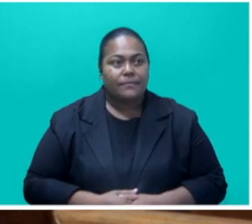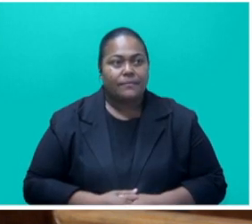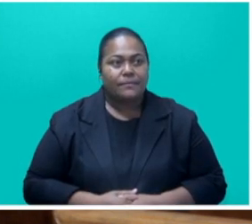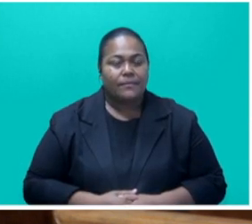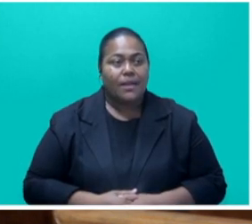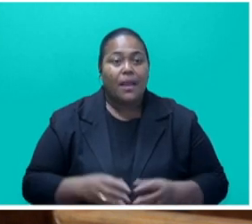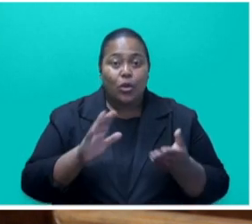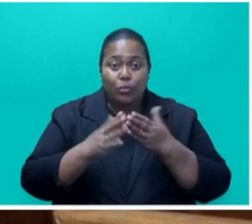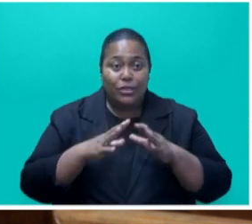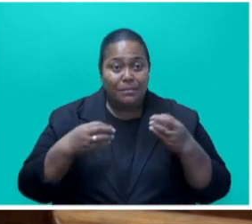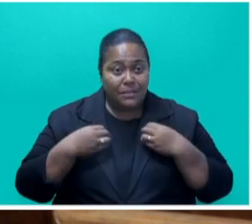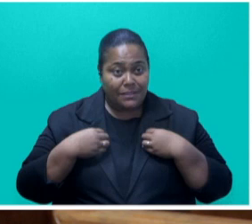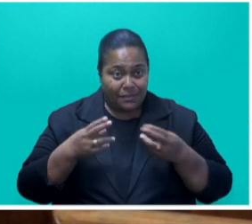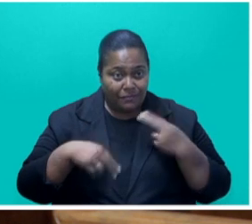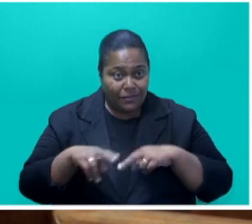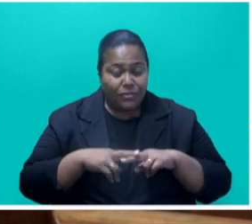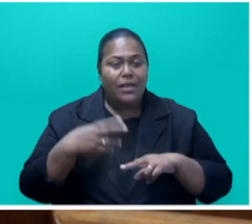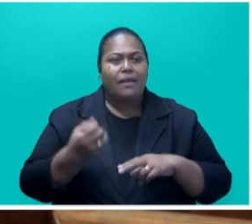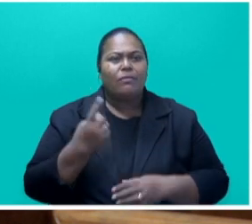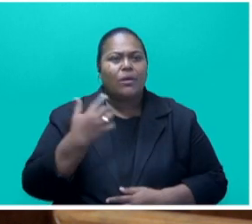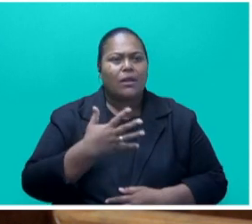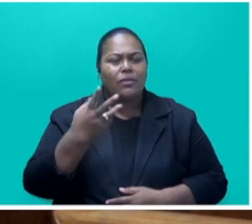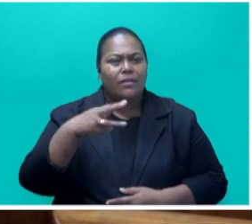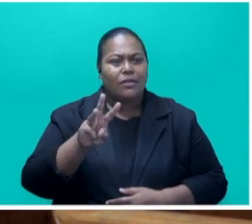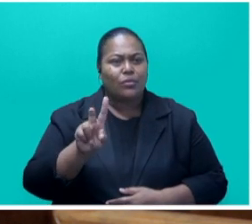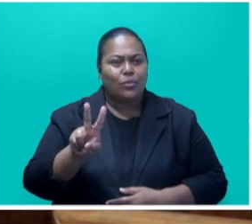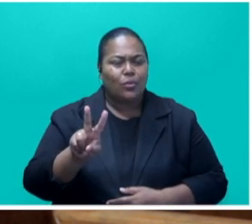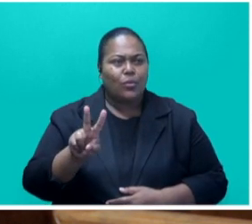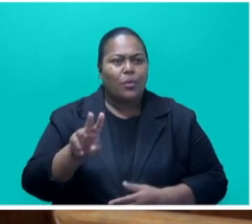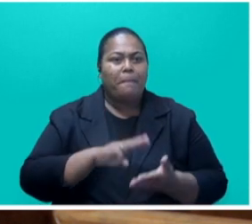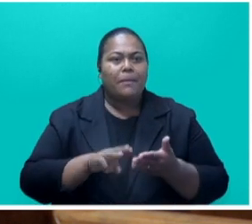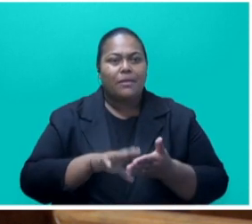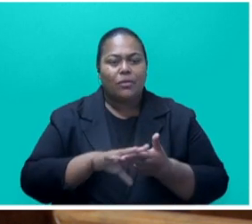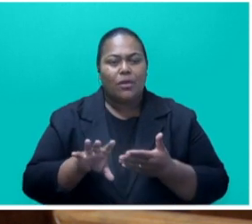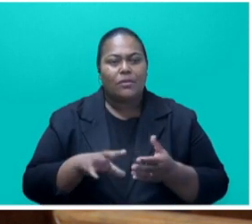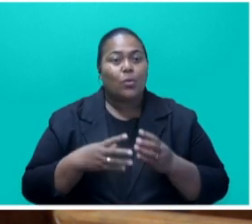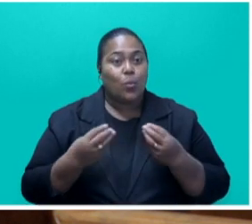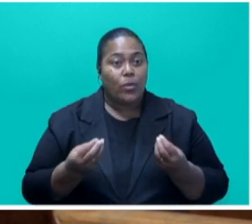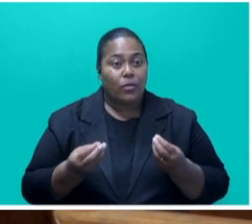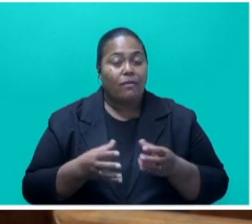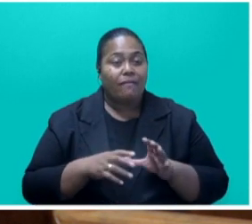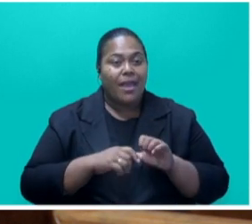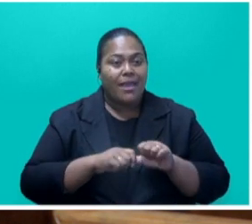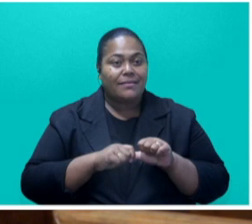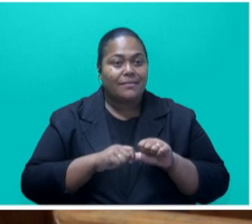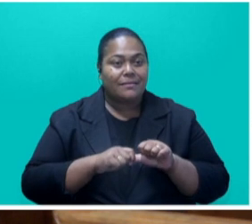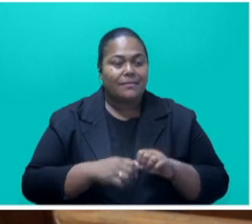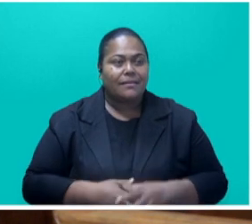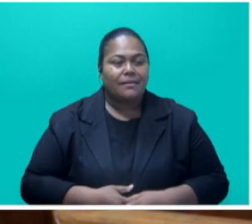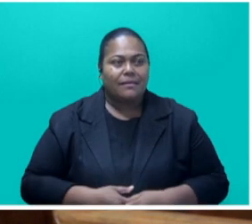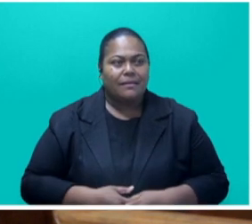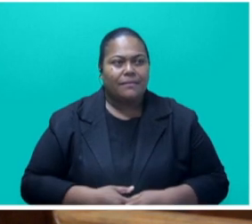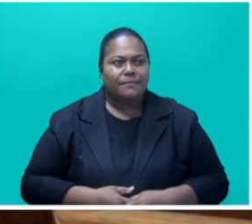Fiji hold about $132 million worth of assets, revenue turnover about